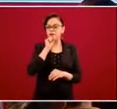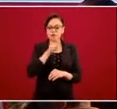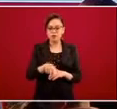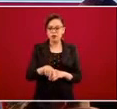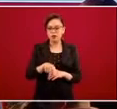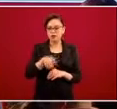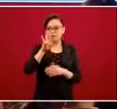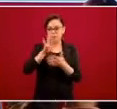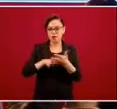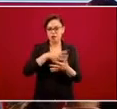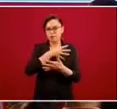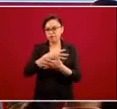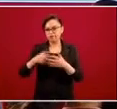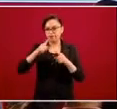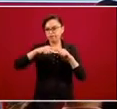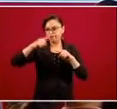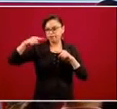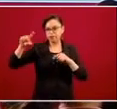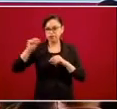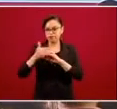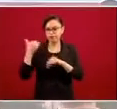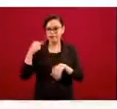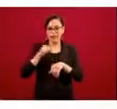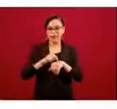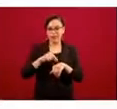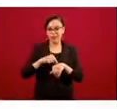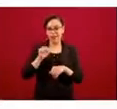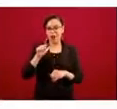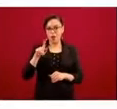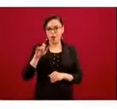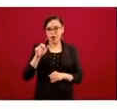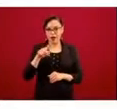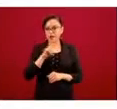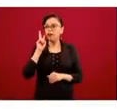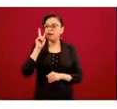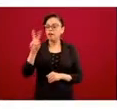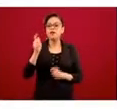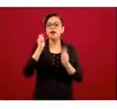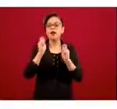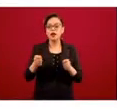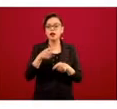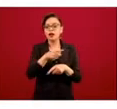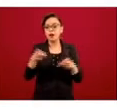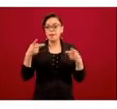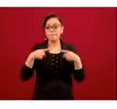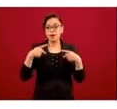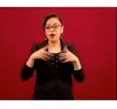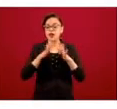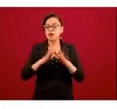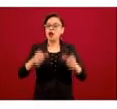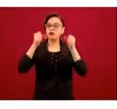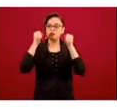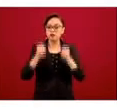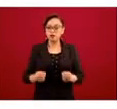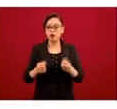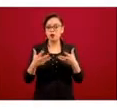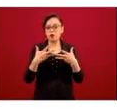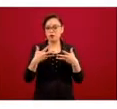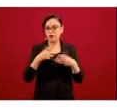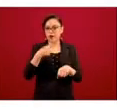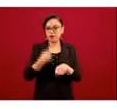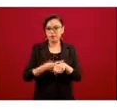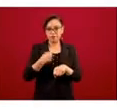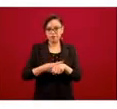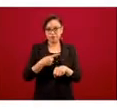This is the same chart that was just presented regarding the fatality rate in